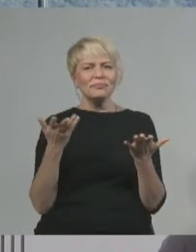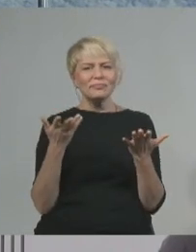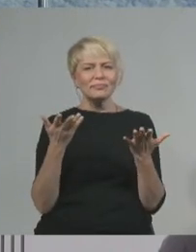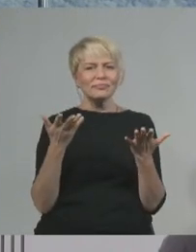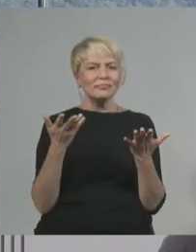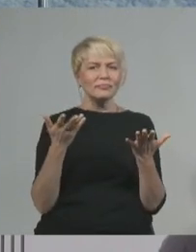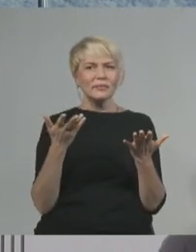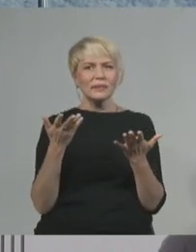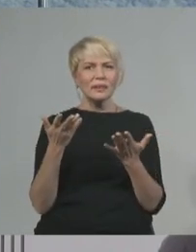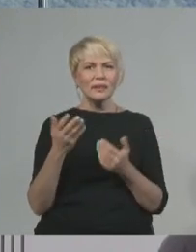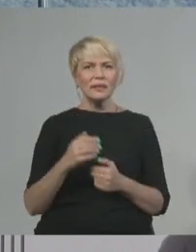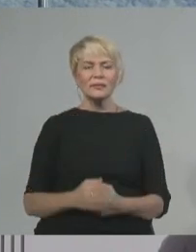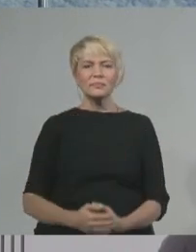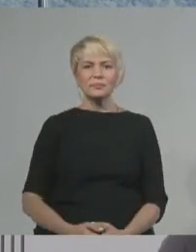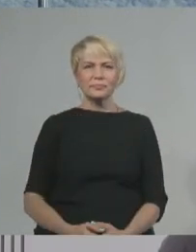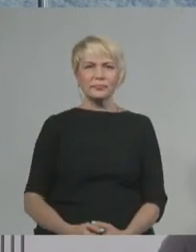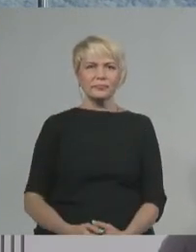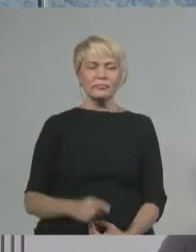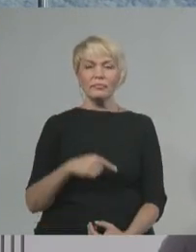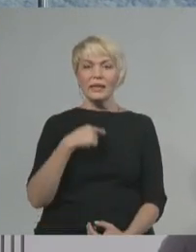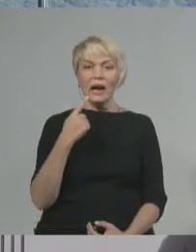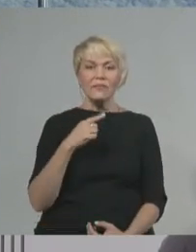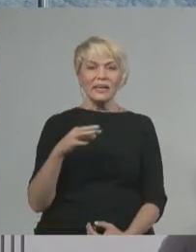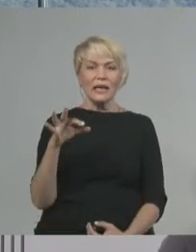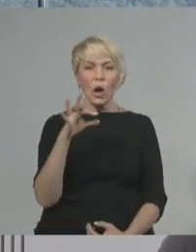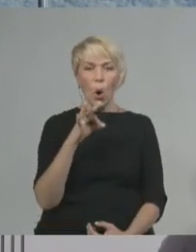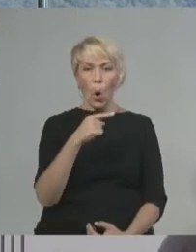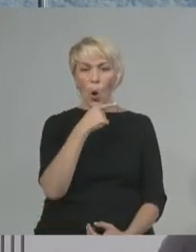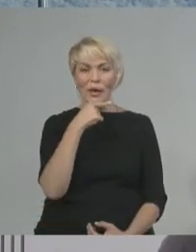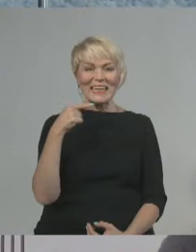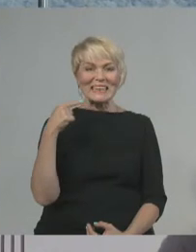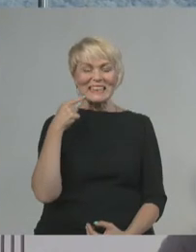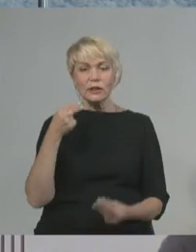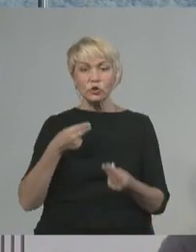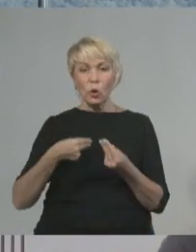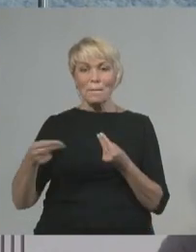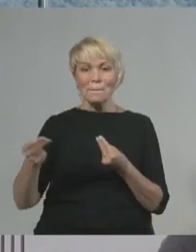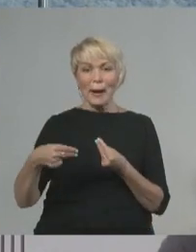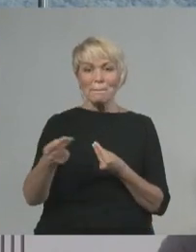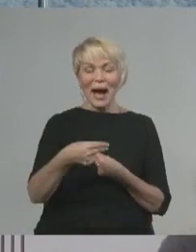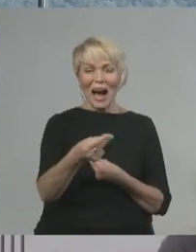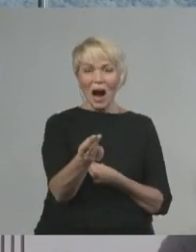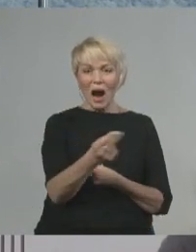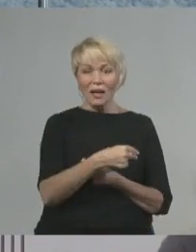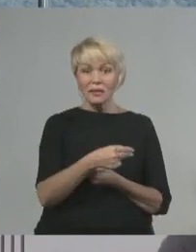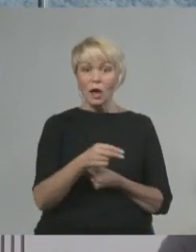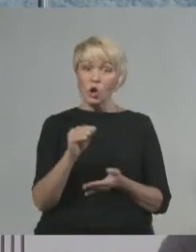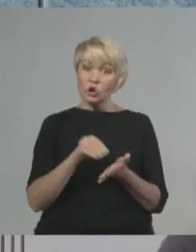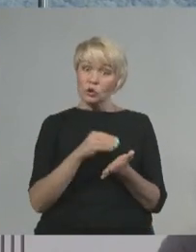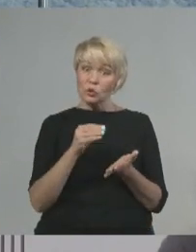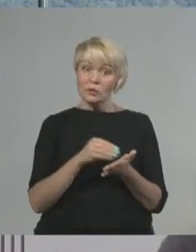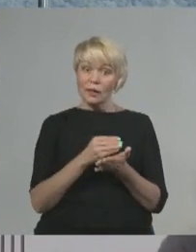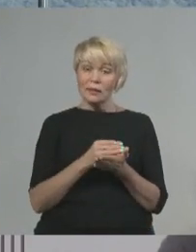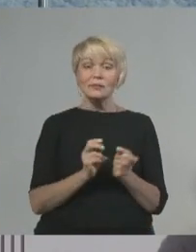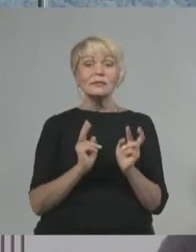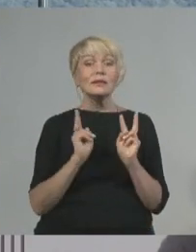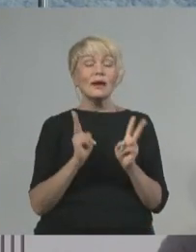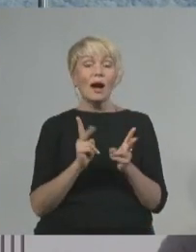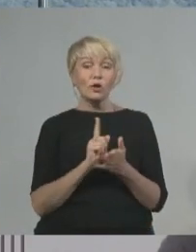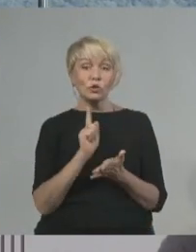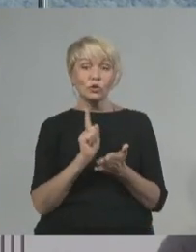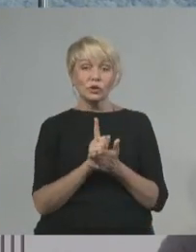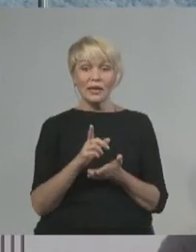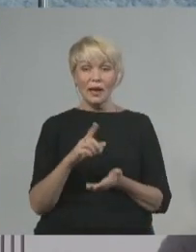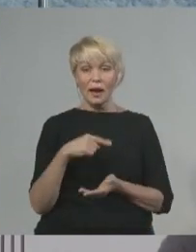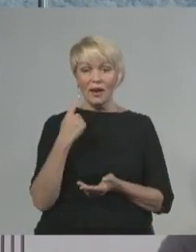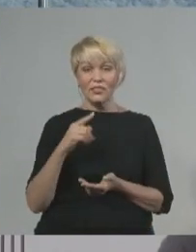is for you in the studio they mentioned about the narratives of russian propaganda do you think that journalists are to speak about political